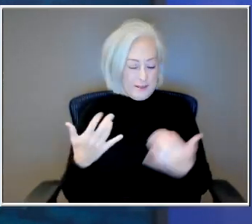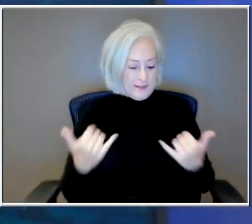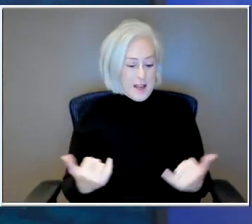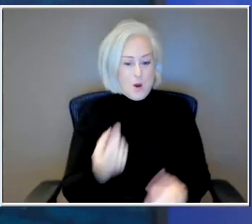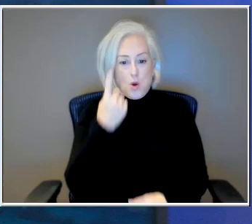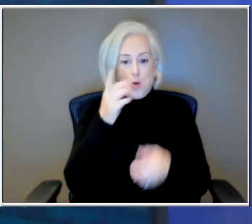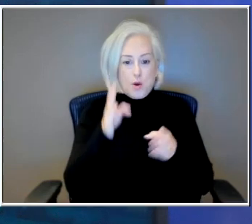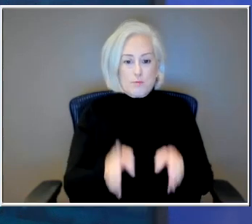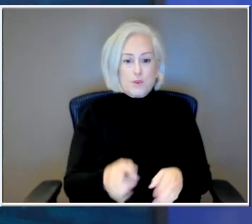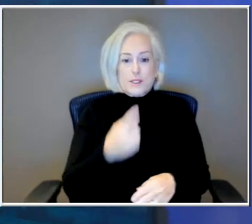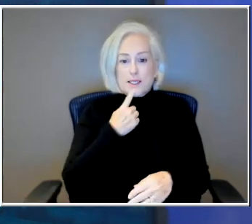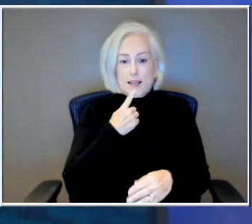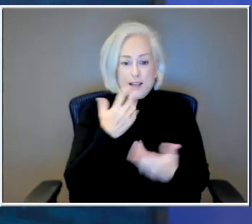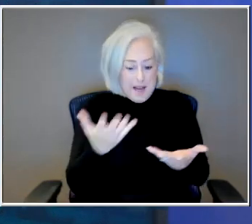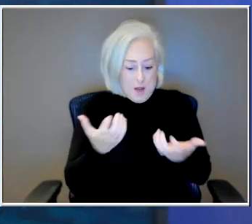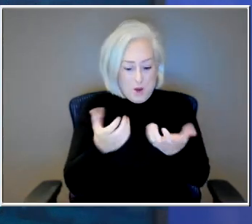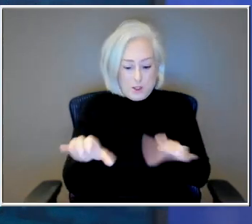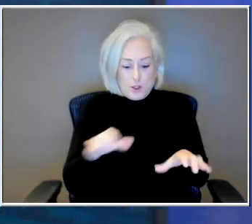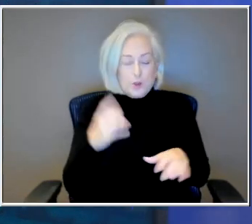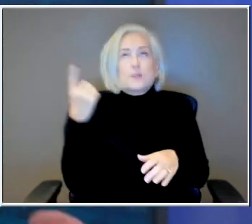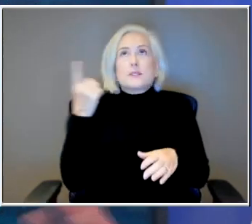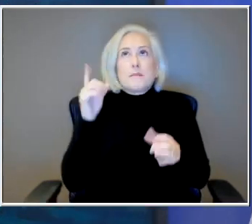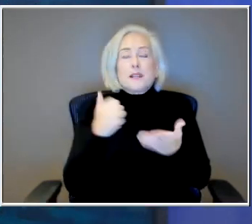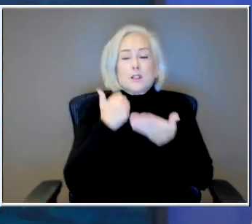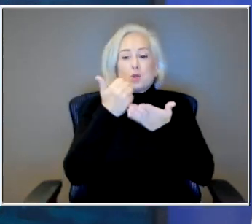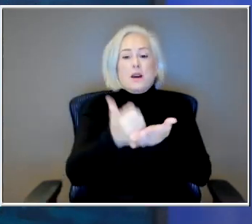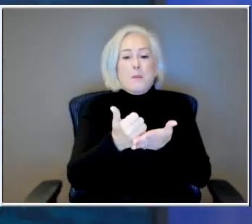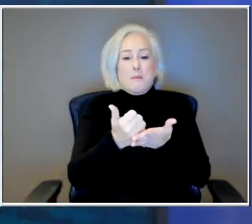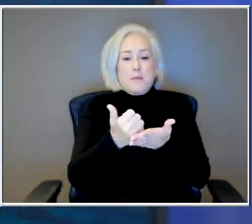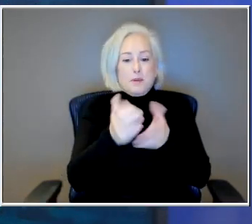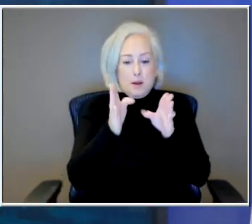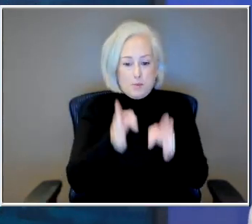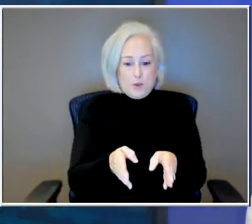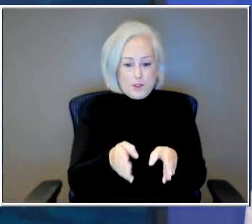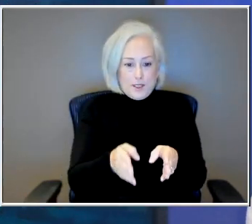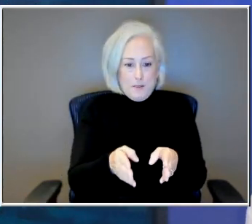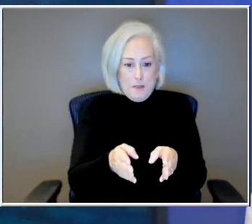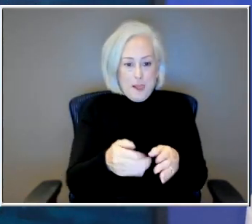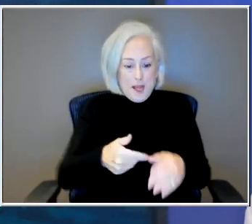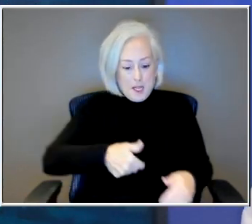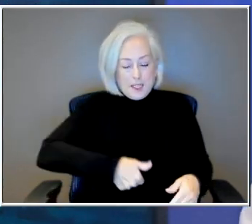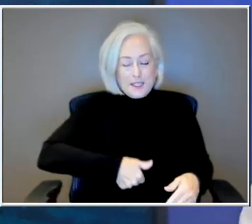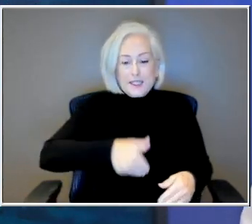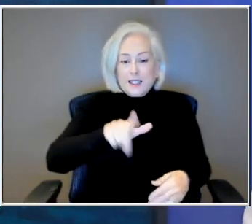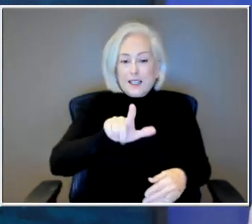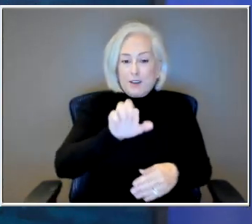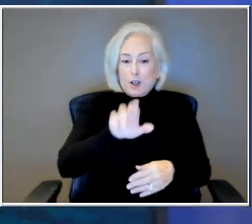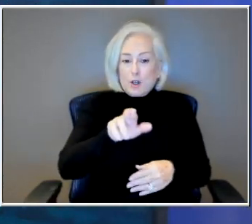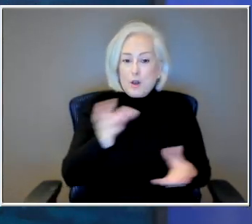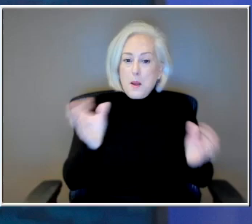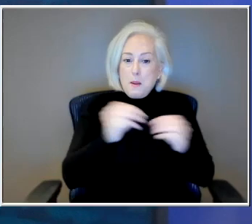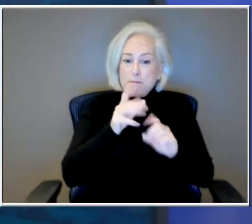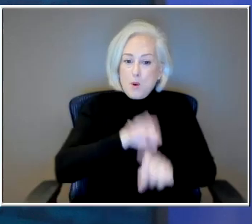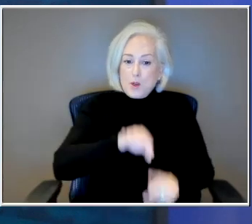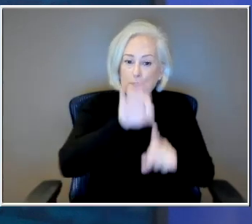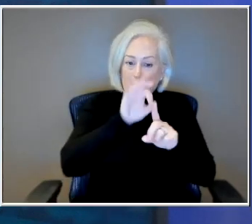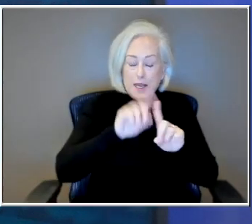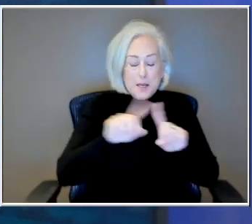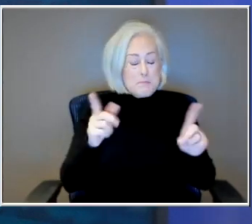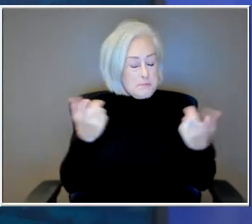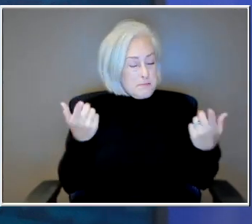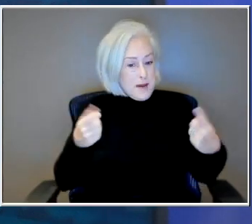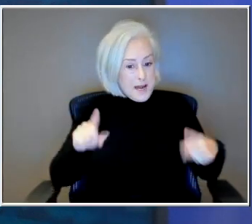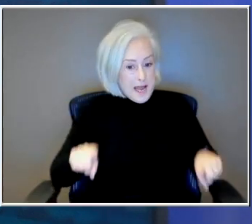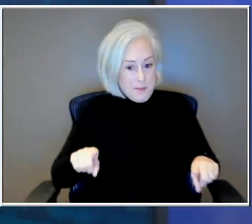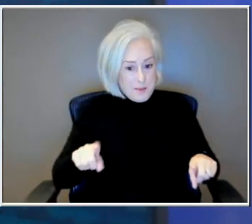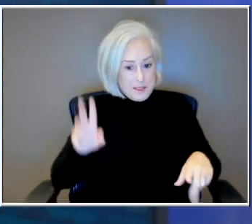want to do something to help somebody. And with liver, it's more unique, but it's now happening where people can feel that